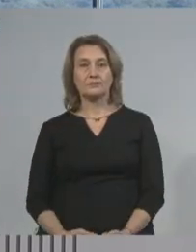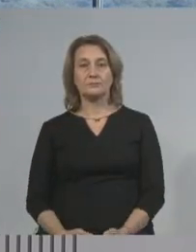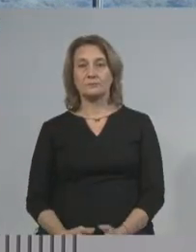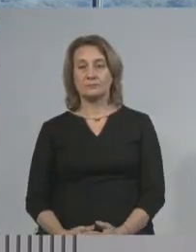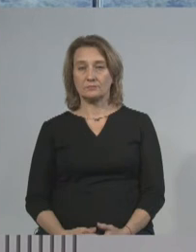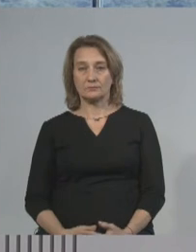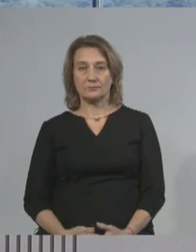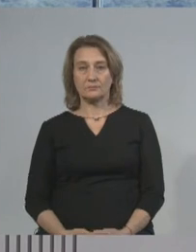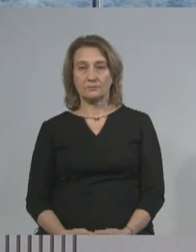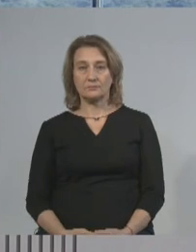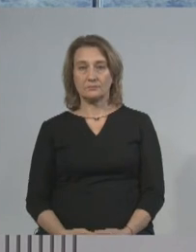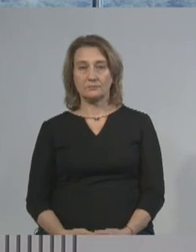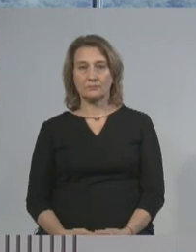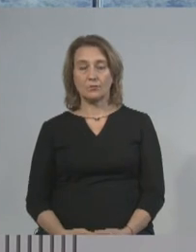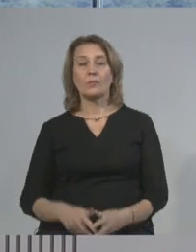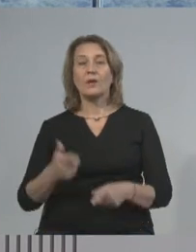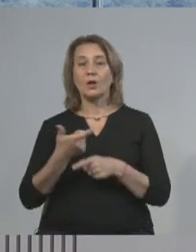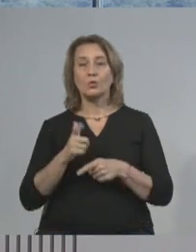section